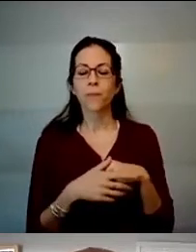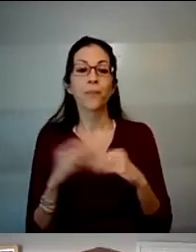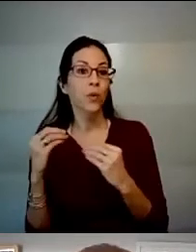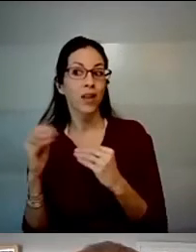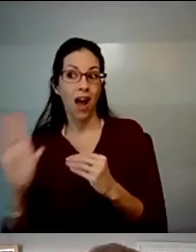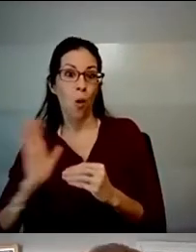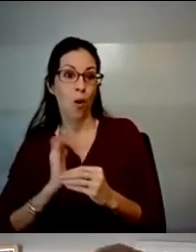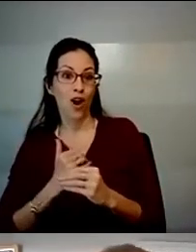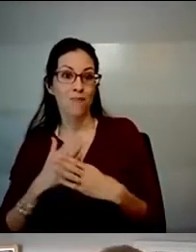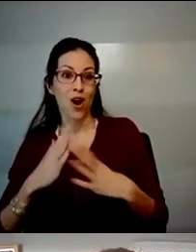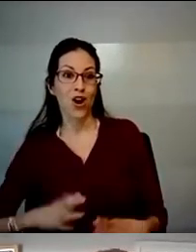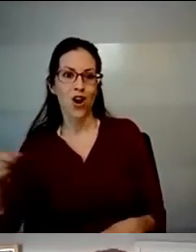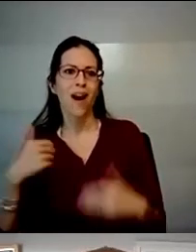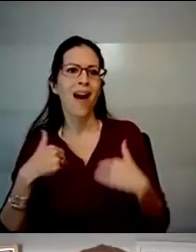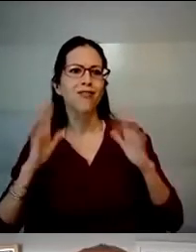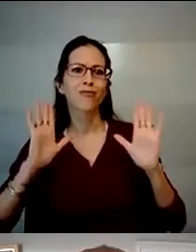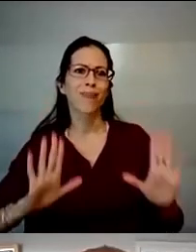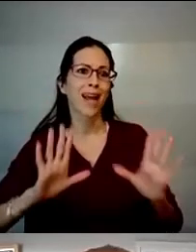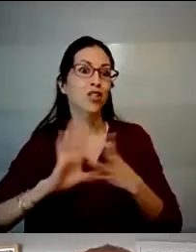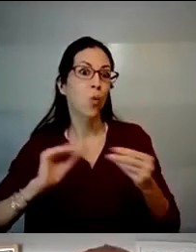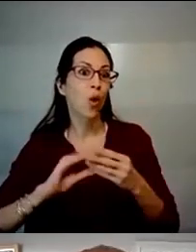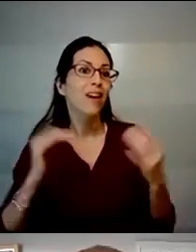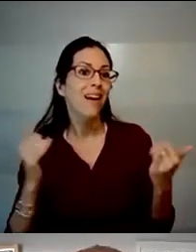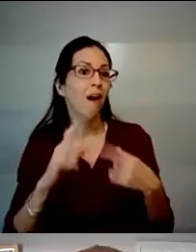a wonderful story to tell. They